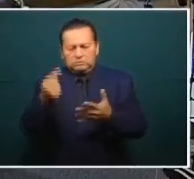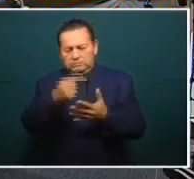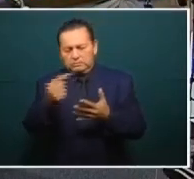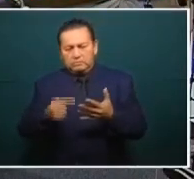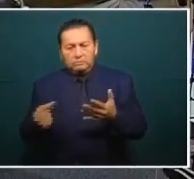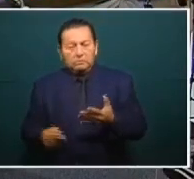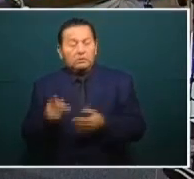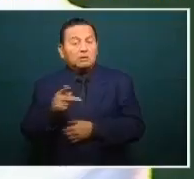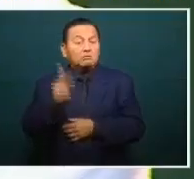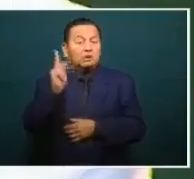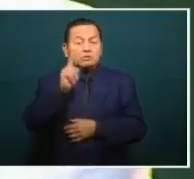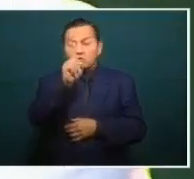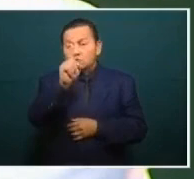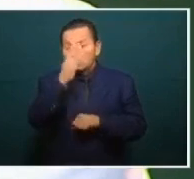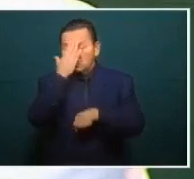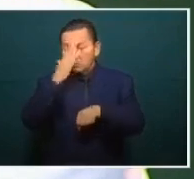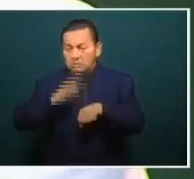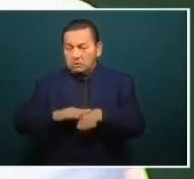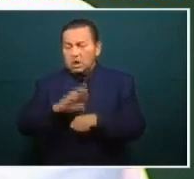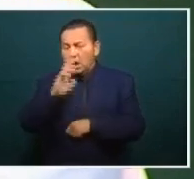We just need to take into account